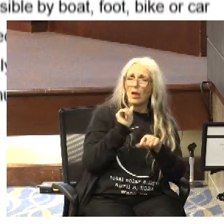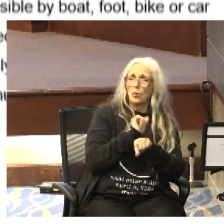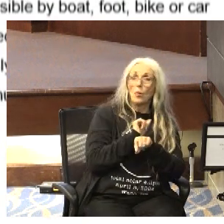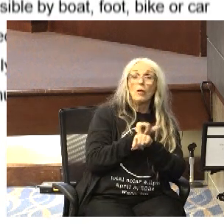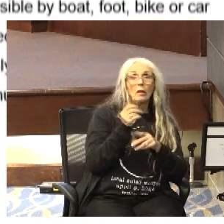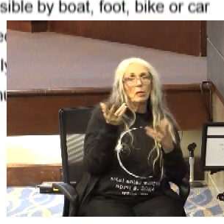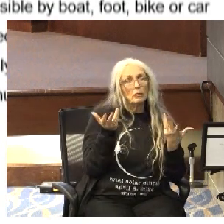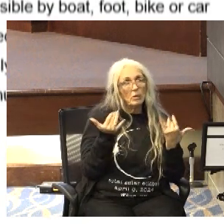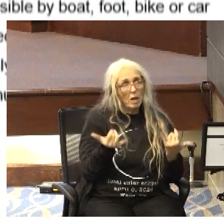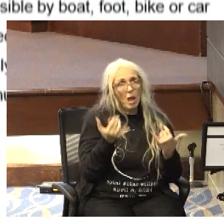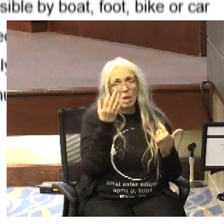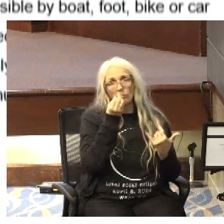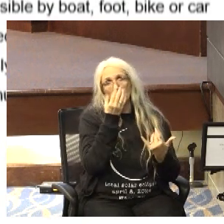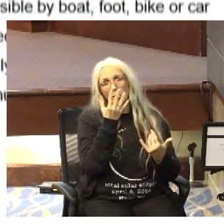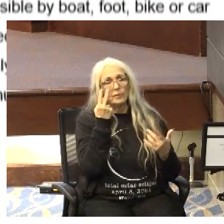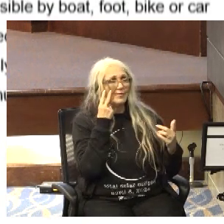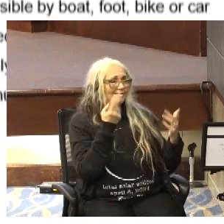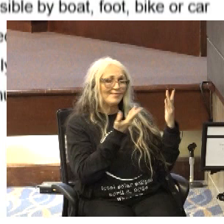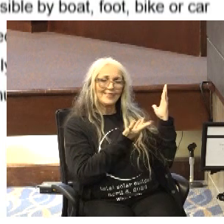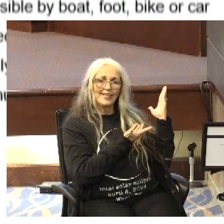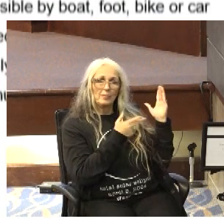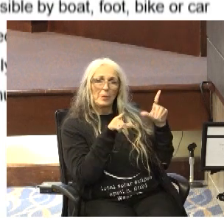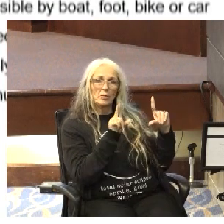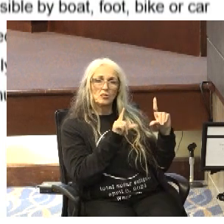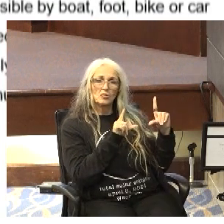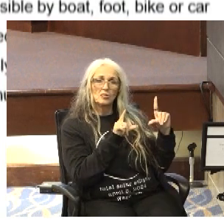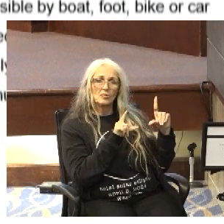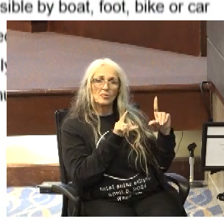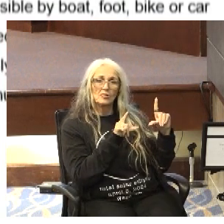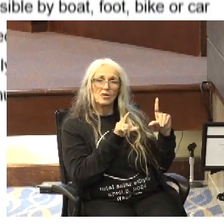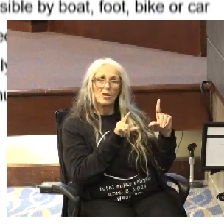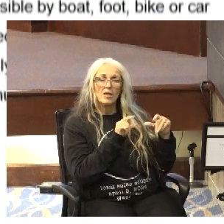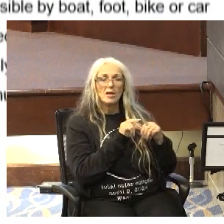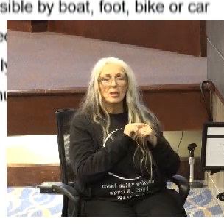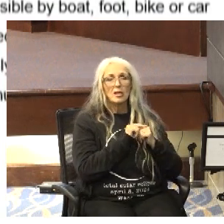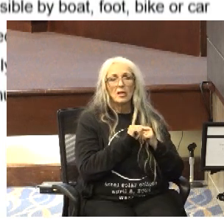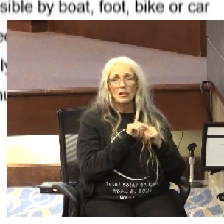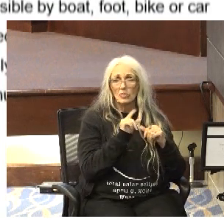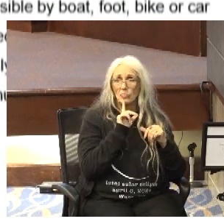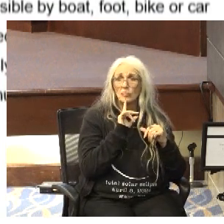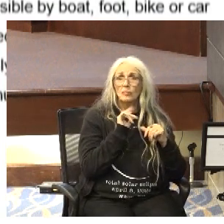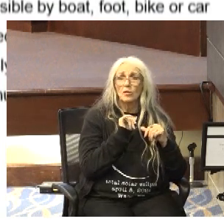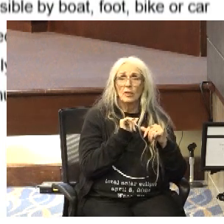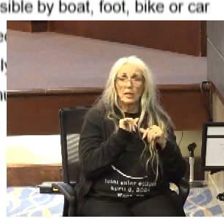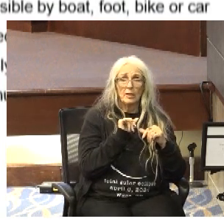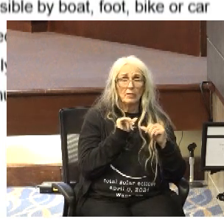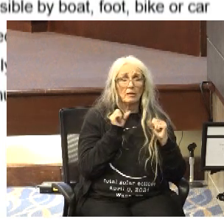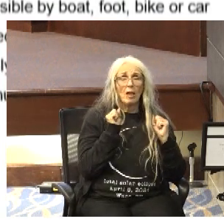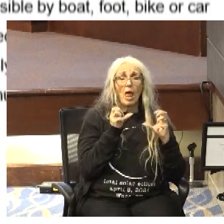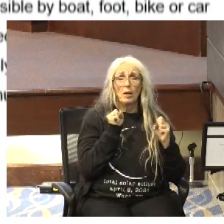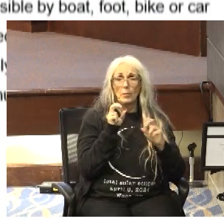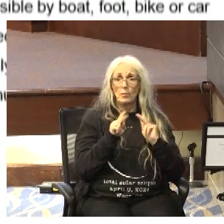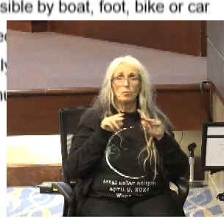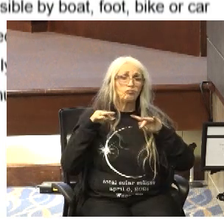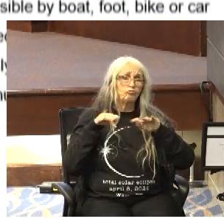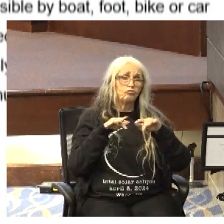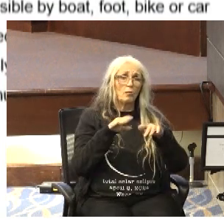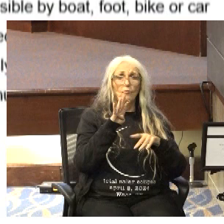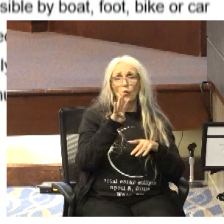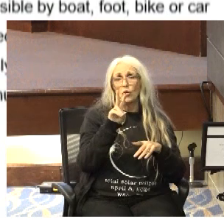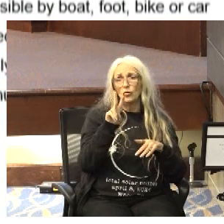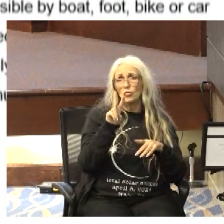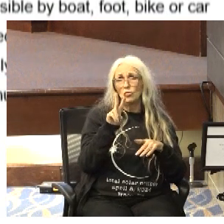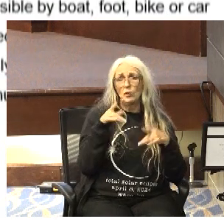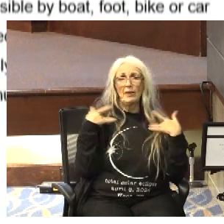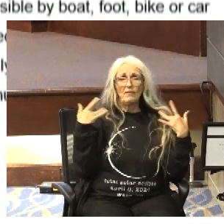beautifully. And as you can see some of the pictures on the architecture, it's well-attended Friday nights. We hold 42 events